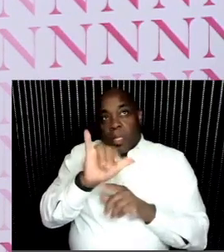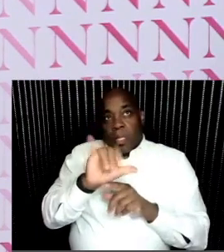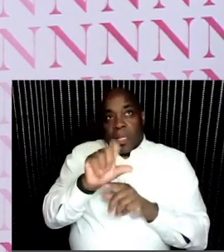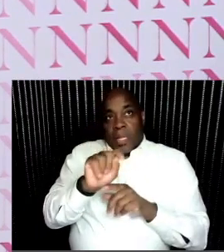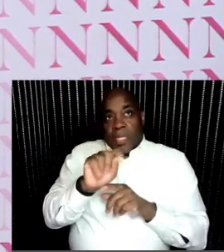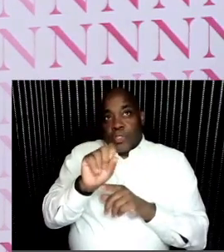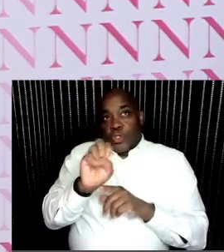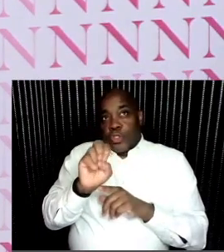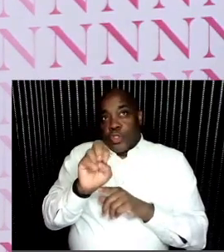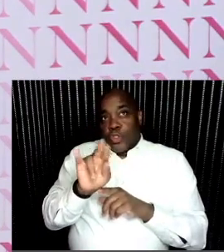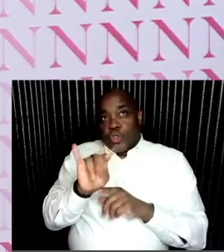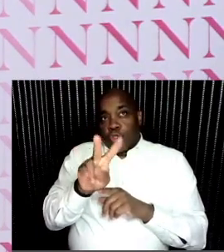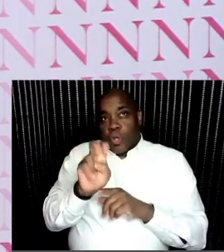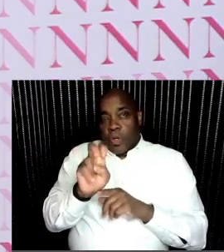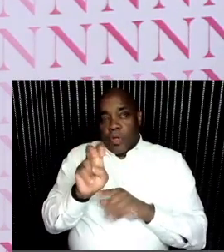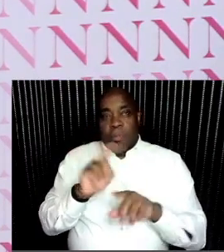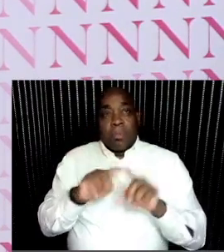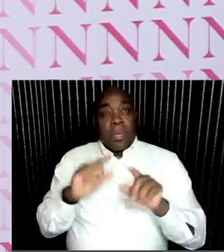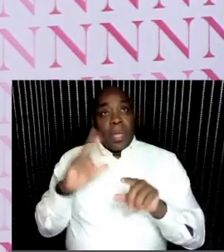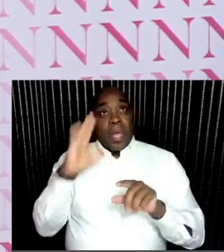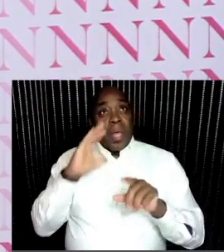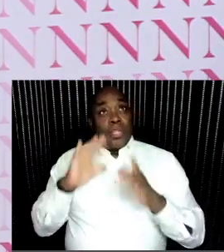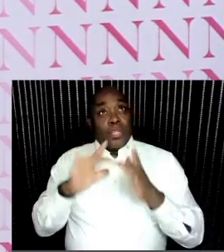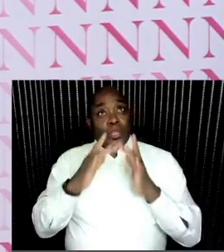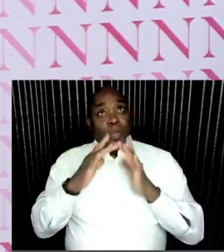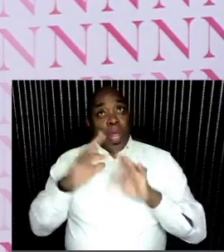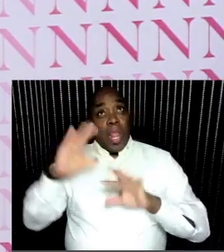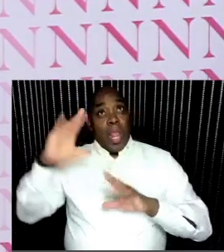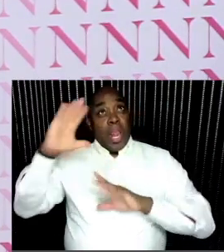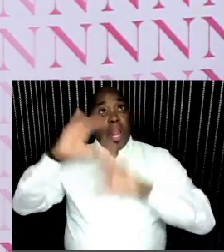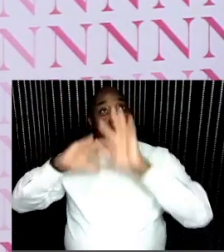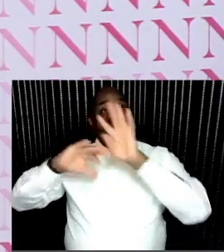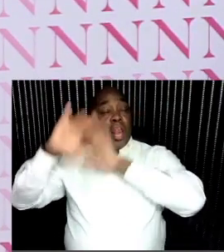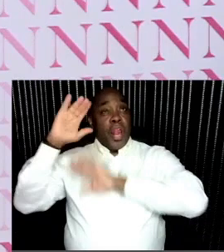And in the Internet Wayback Machine, you can go back and find the listserv.